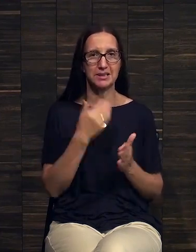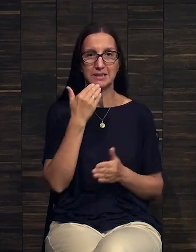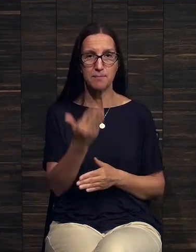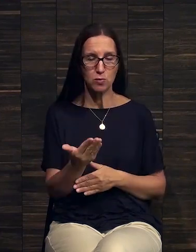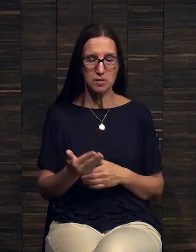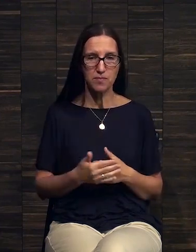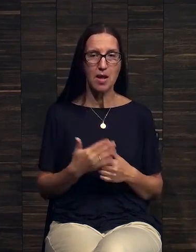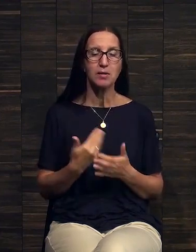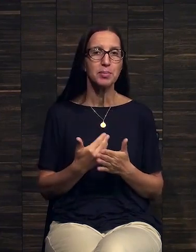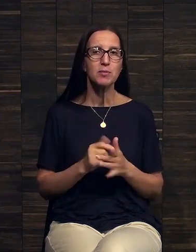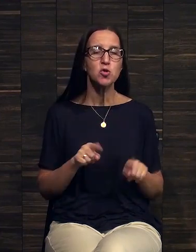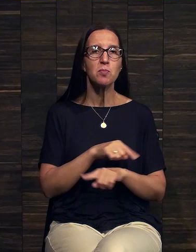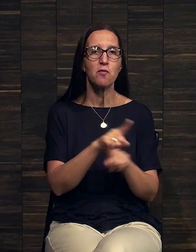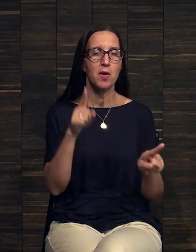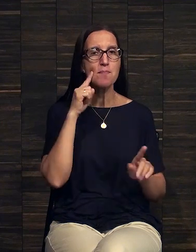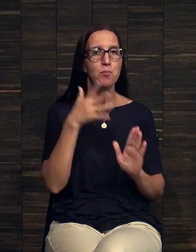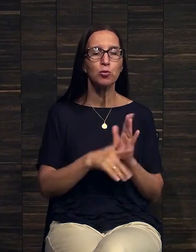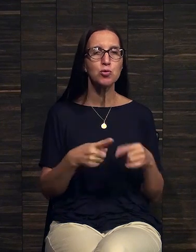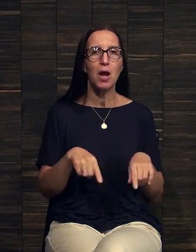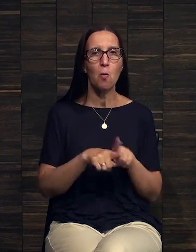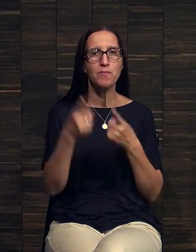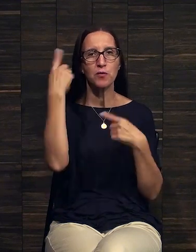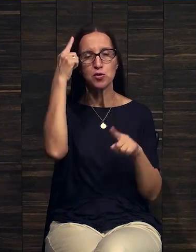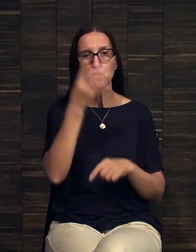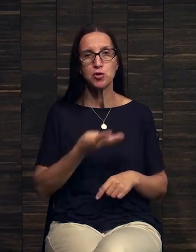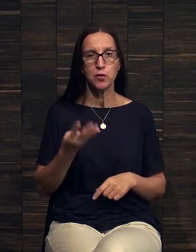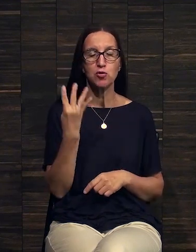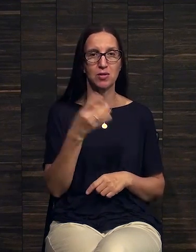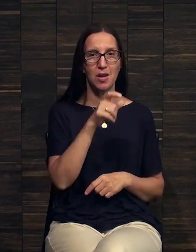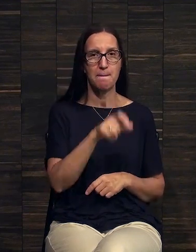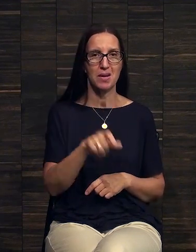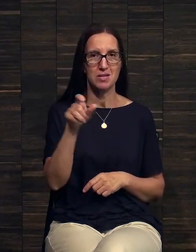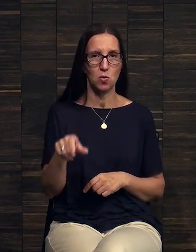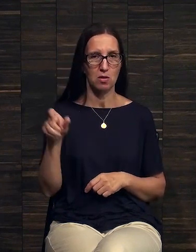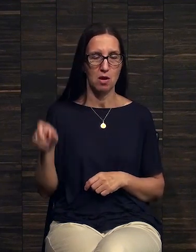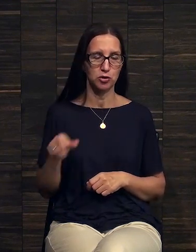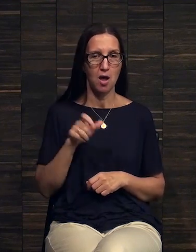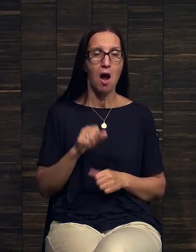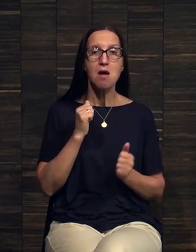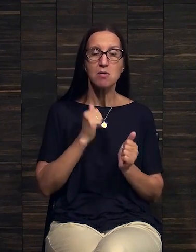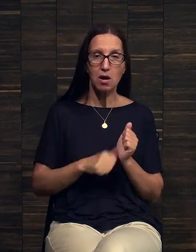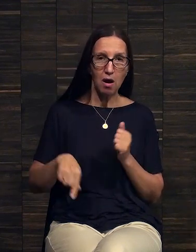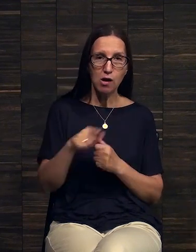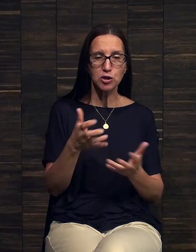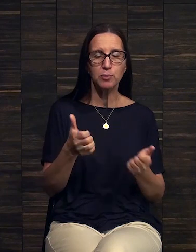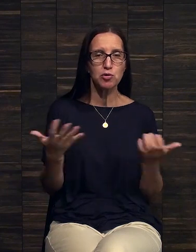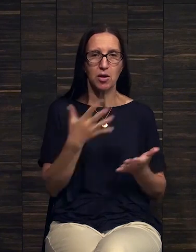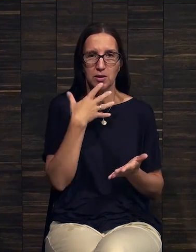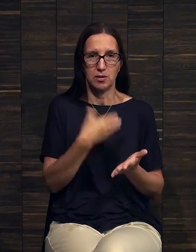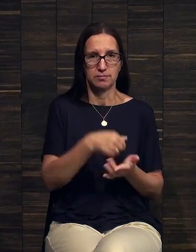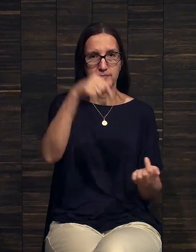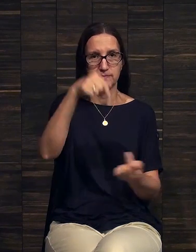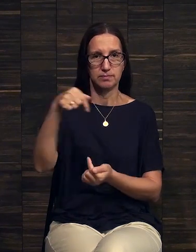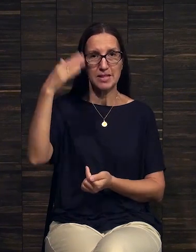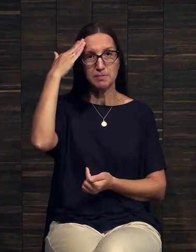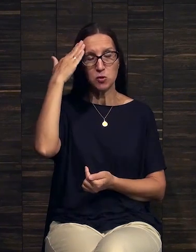to a certain relevant request. And what Fantastic Four stands for? Four characters. Each of